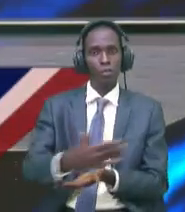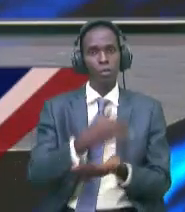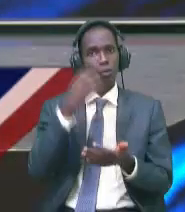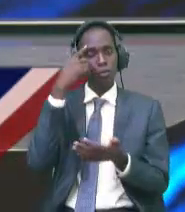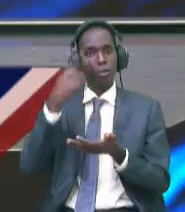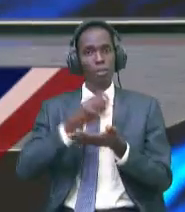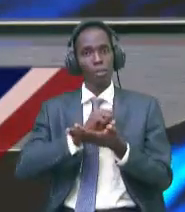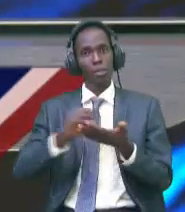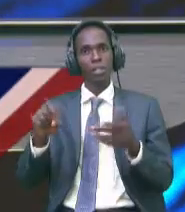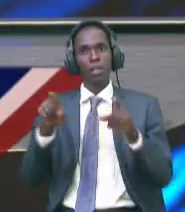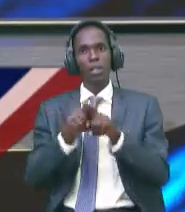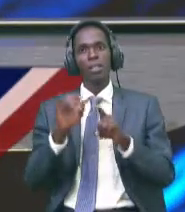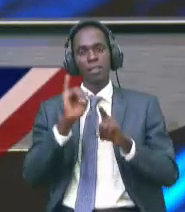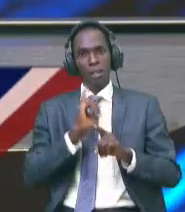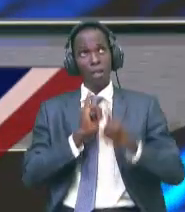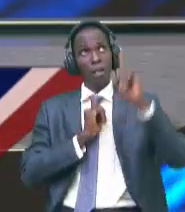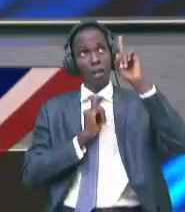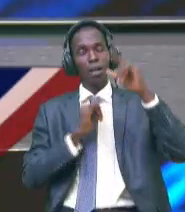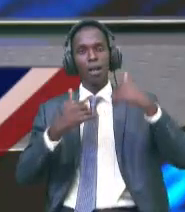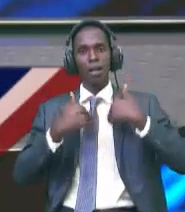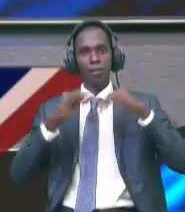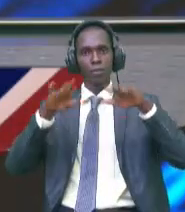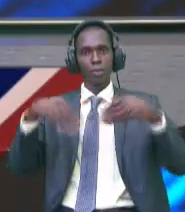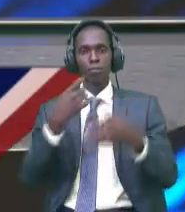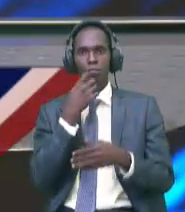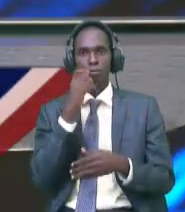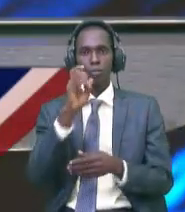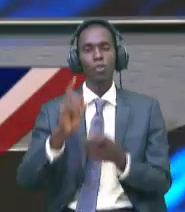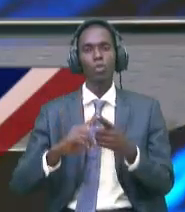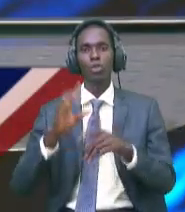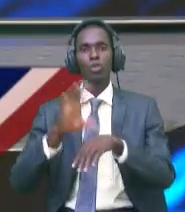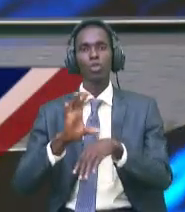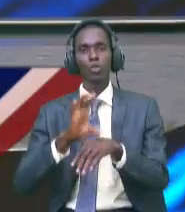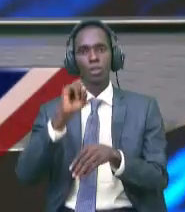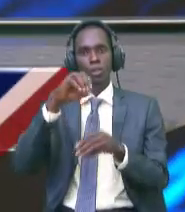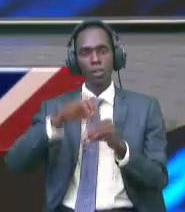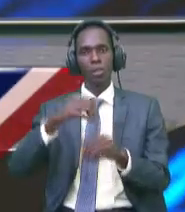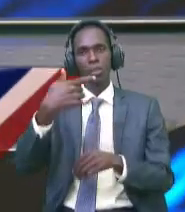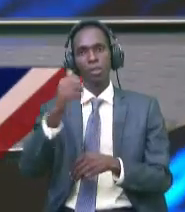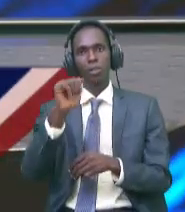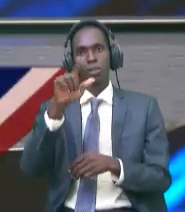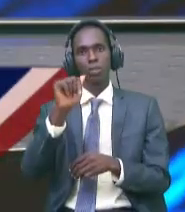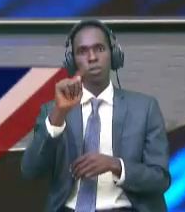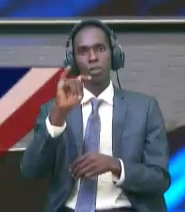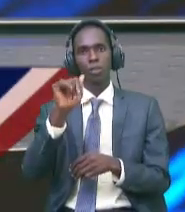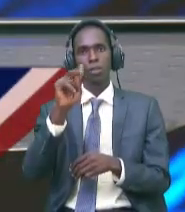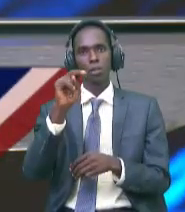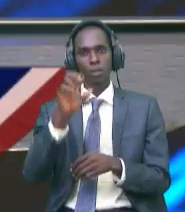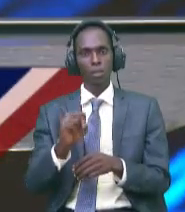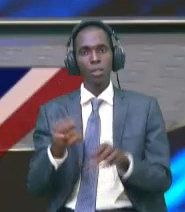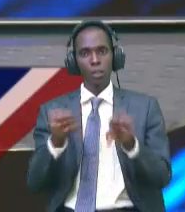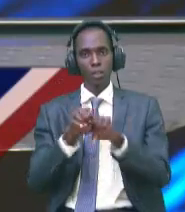as I have given order to the churches of Galatia, even so do